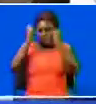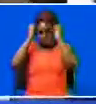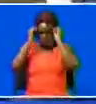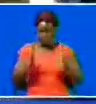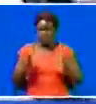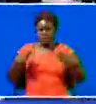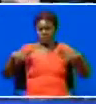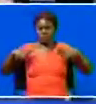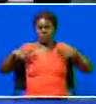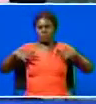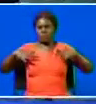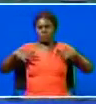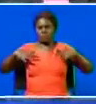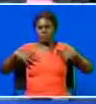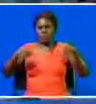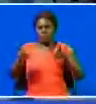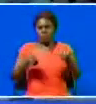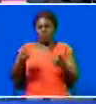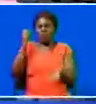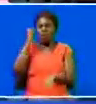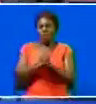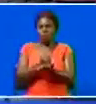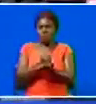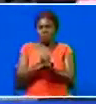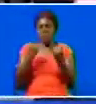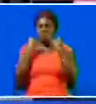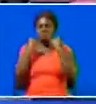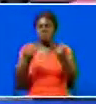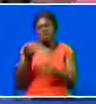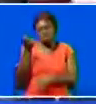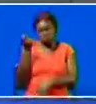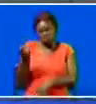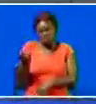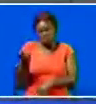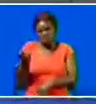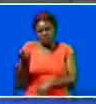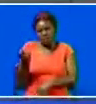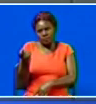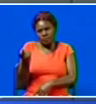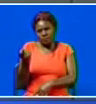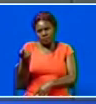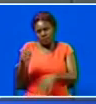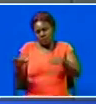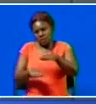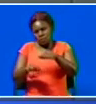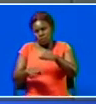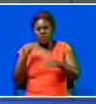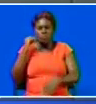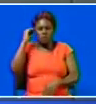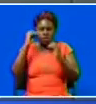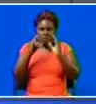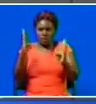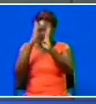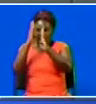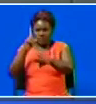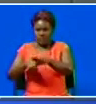on break, and at the administration office, little information was forthcoming. The deputy principal went into hiding.